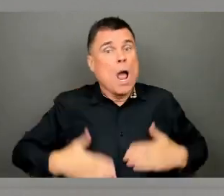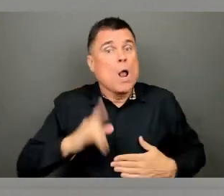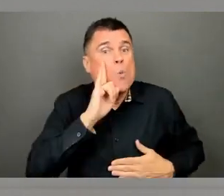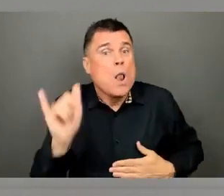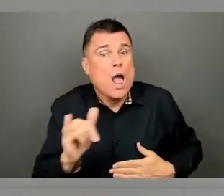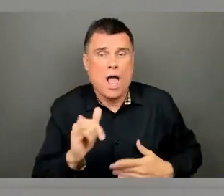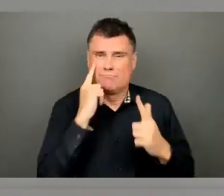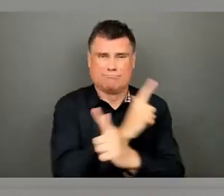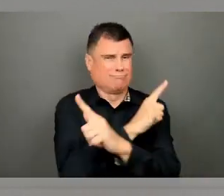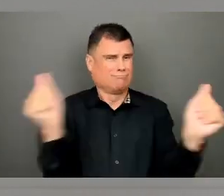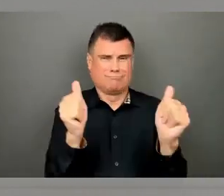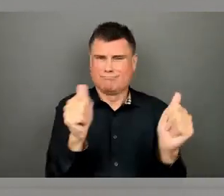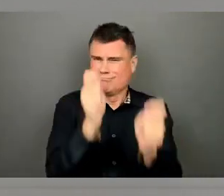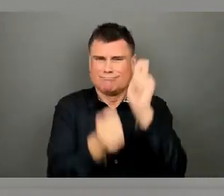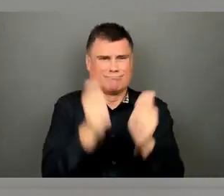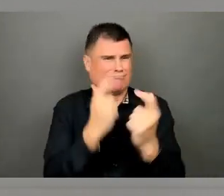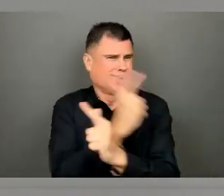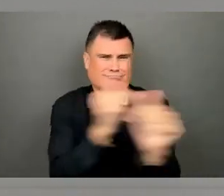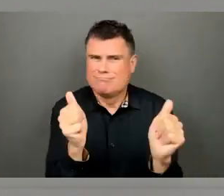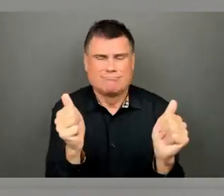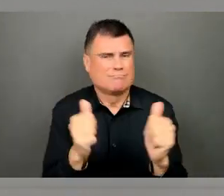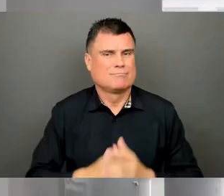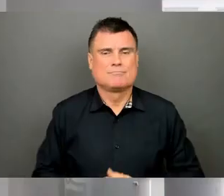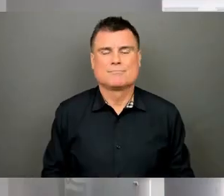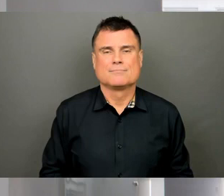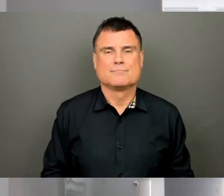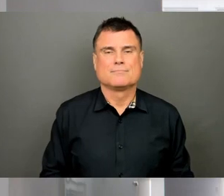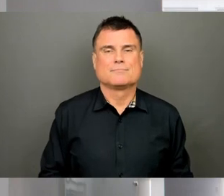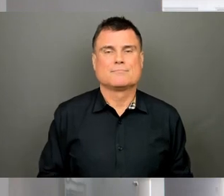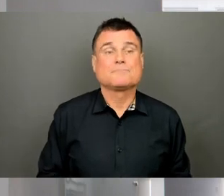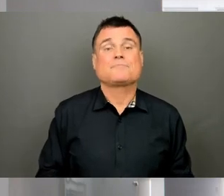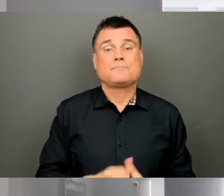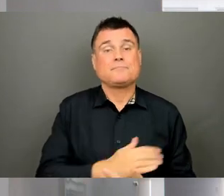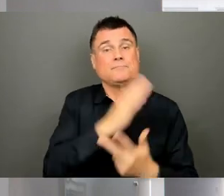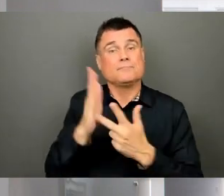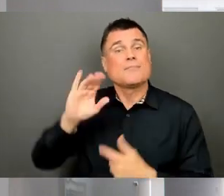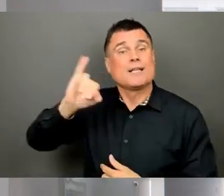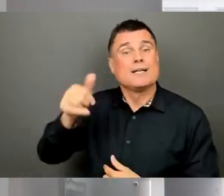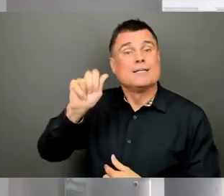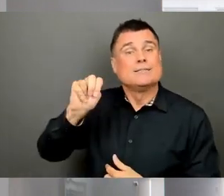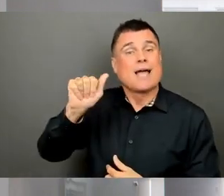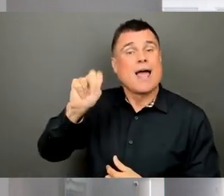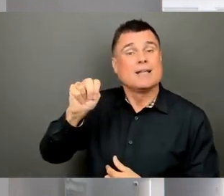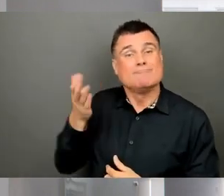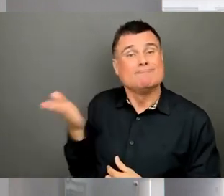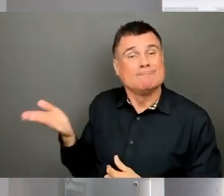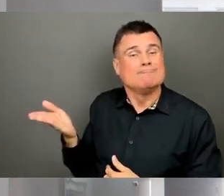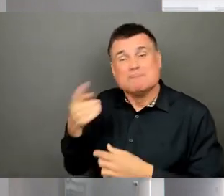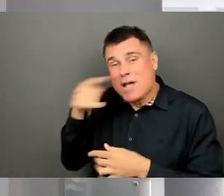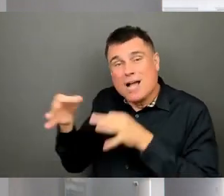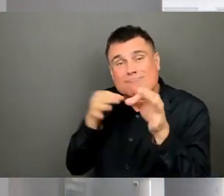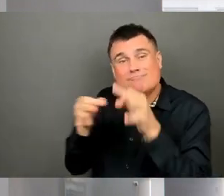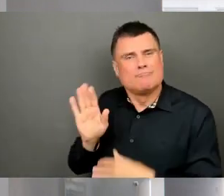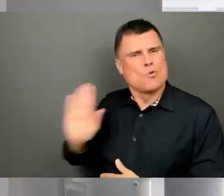and your embodiment and have fun with it. Thank you. We're going to get Janan to explain a little bit about how she vibes with